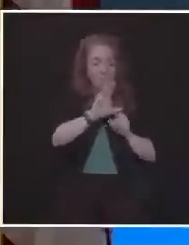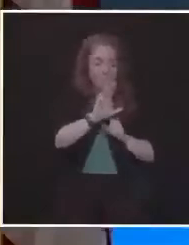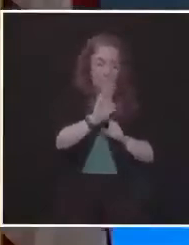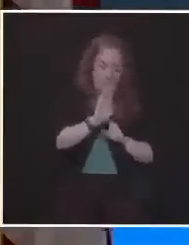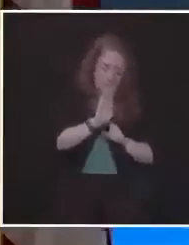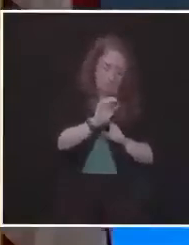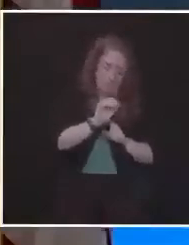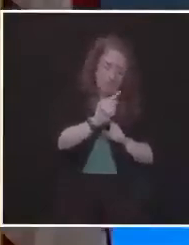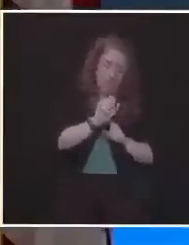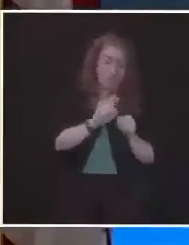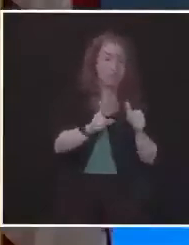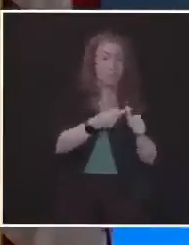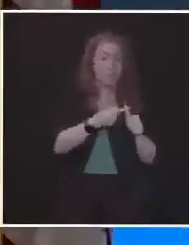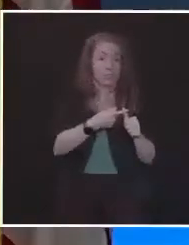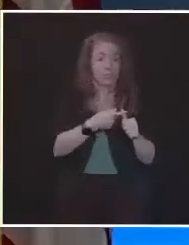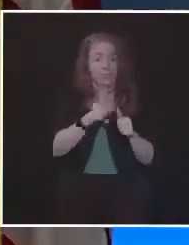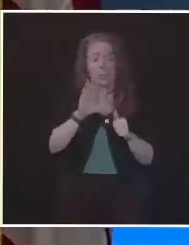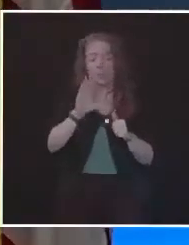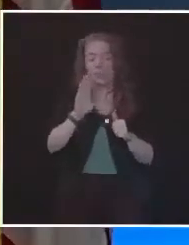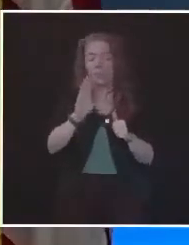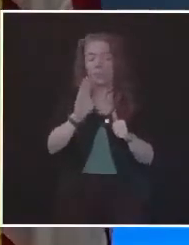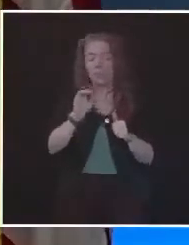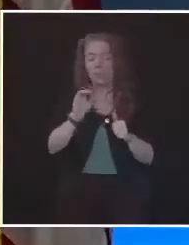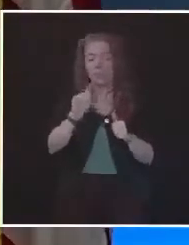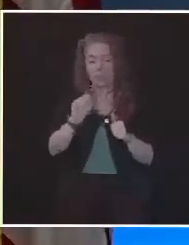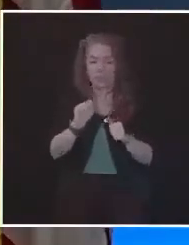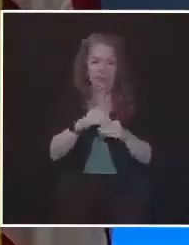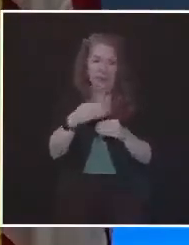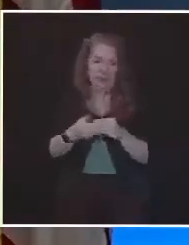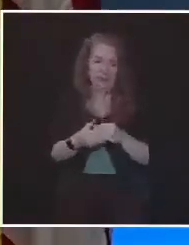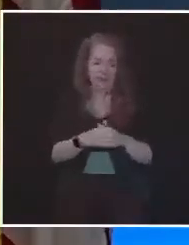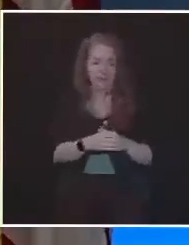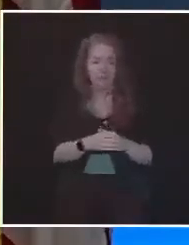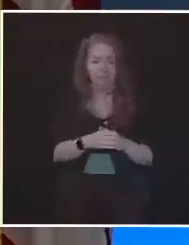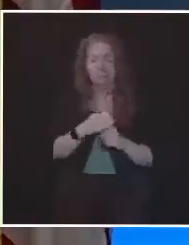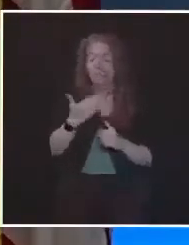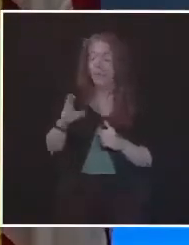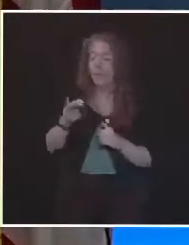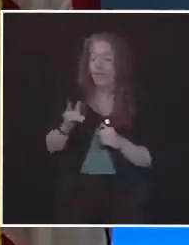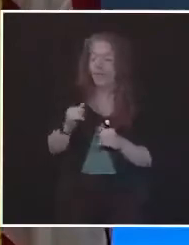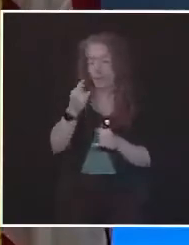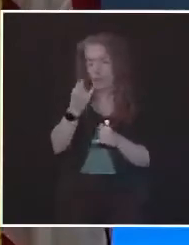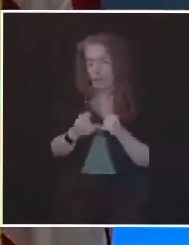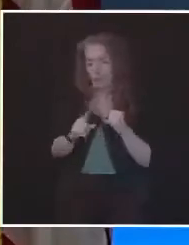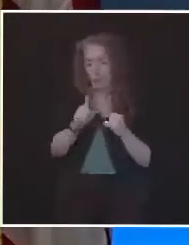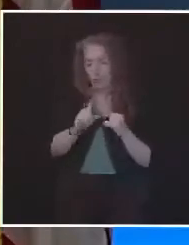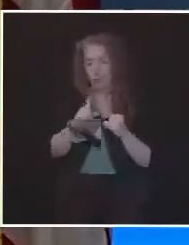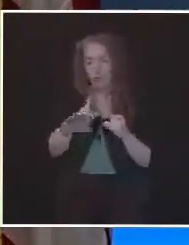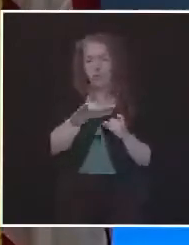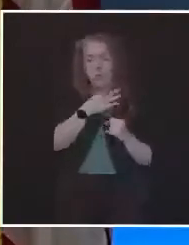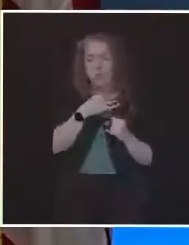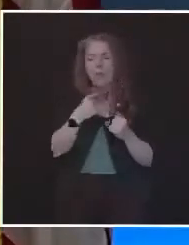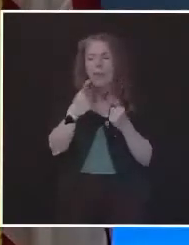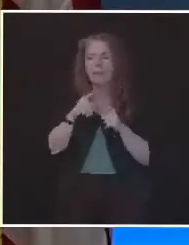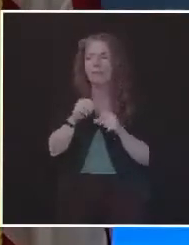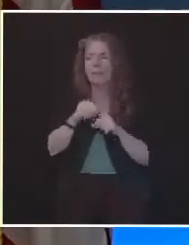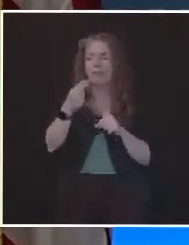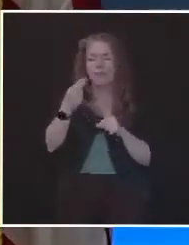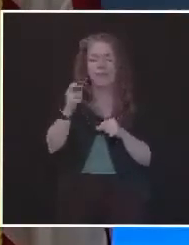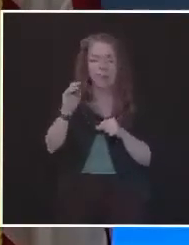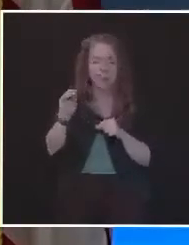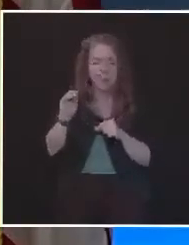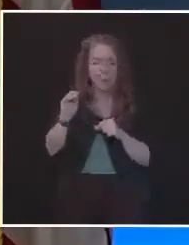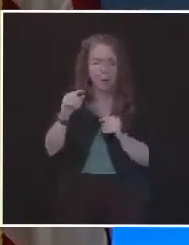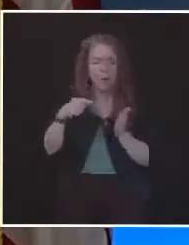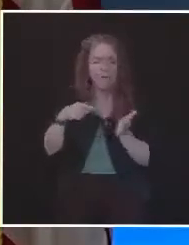Okay, and Kathy, back to you for one final question. What becomes of the HEO Affordability Initiative with this new Mission